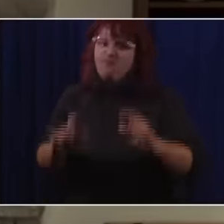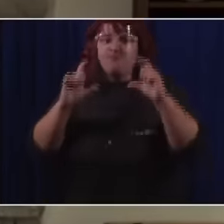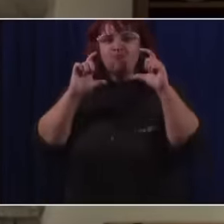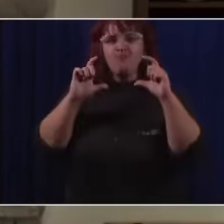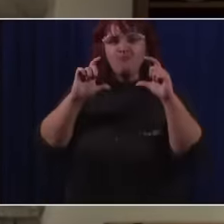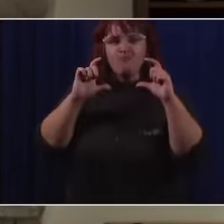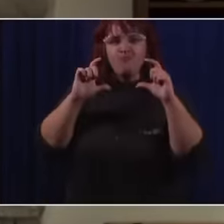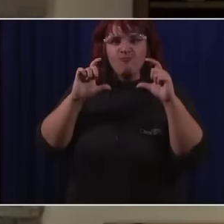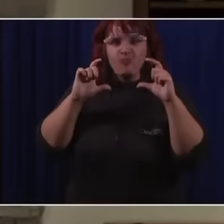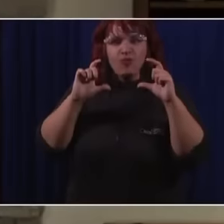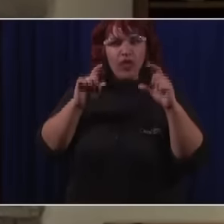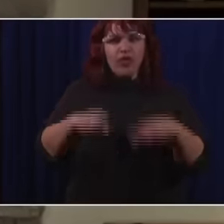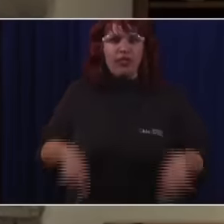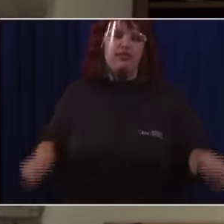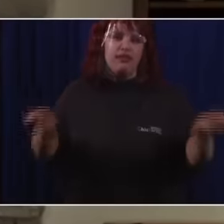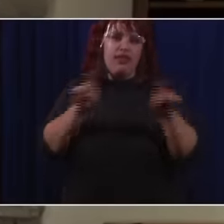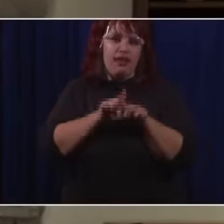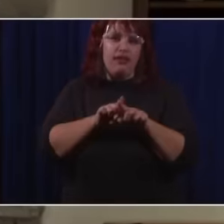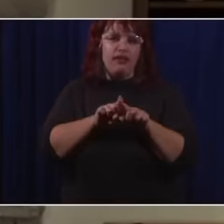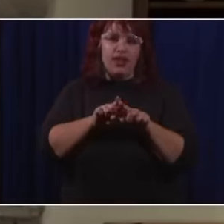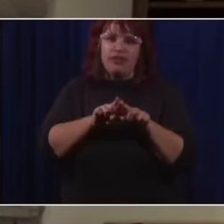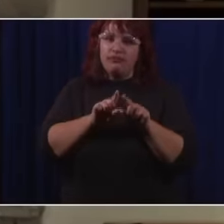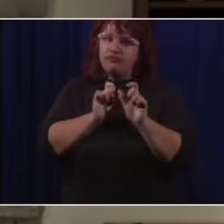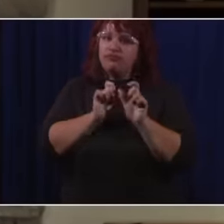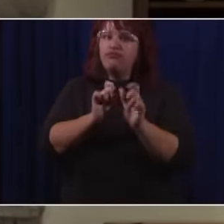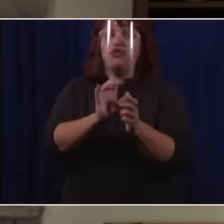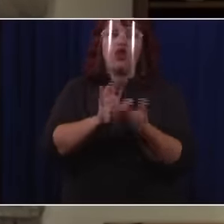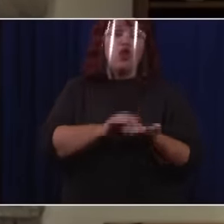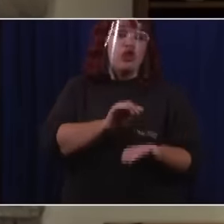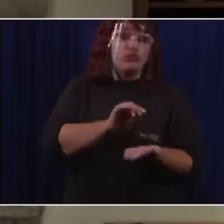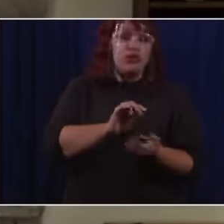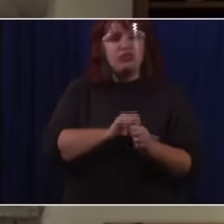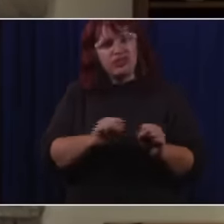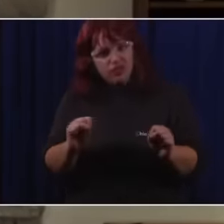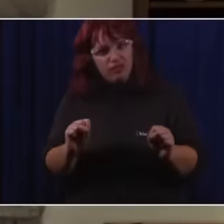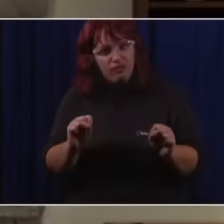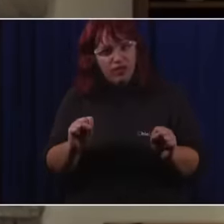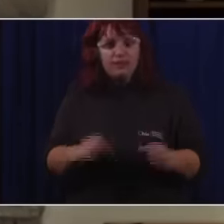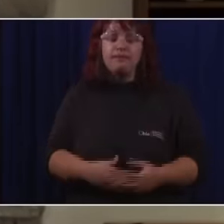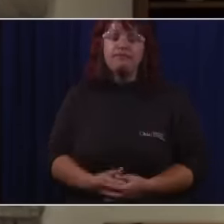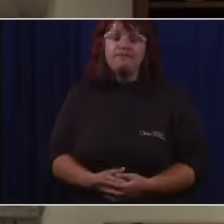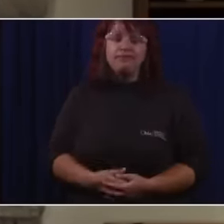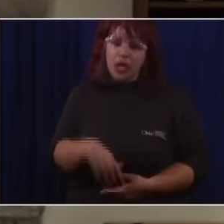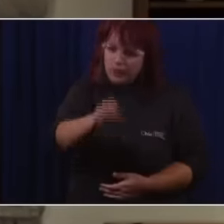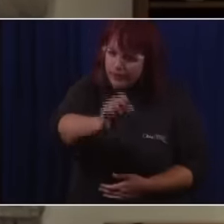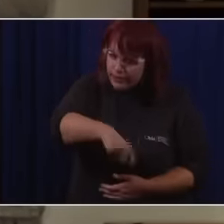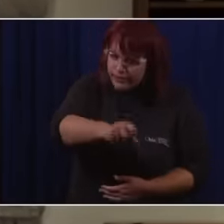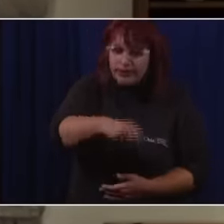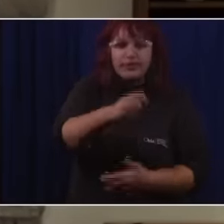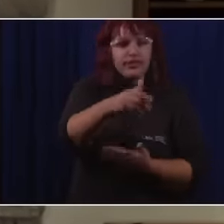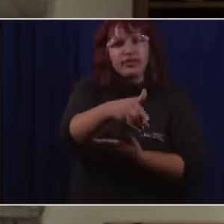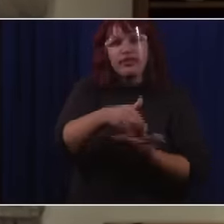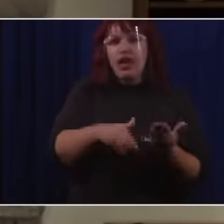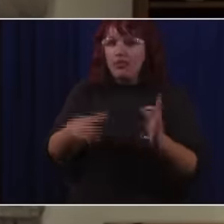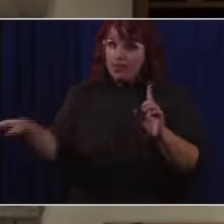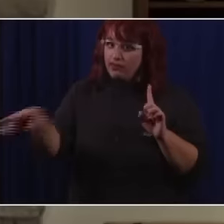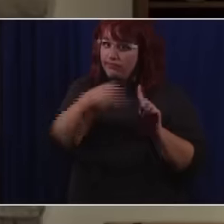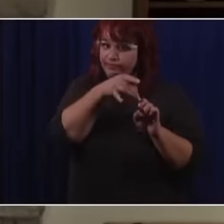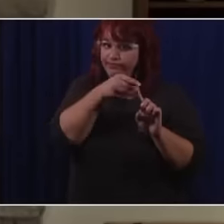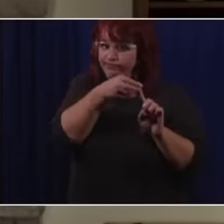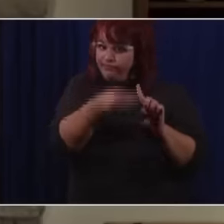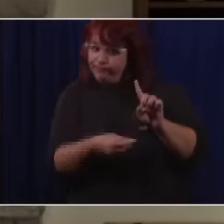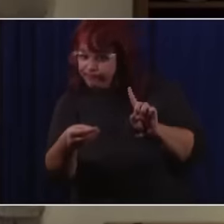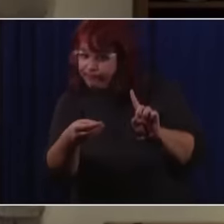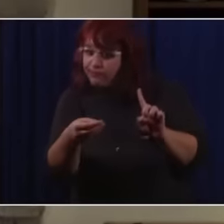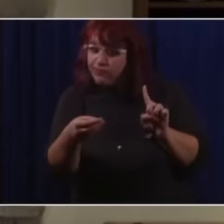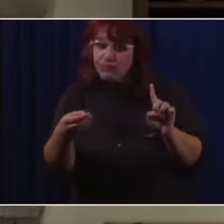to be safe. While we have seen some cases certainly associated with schools,